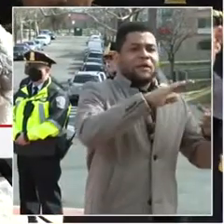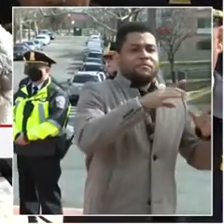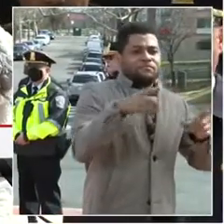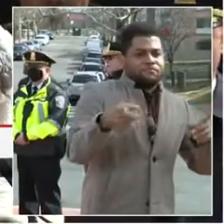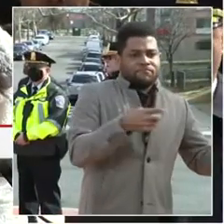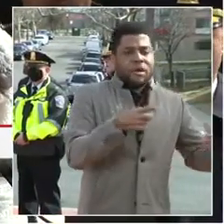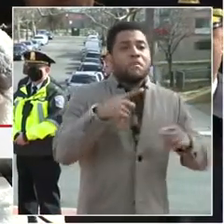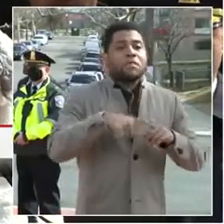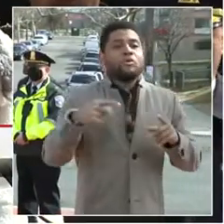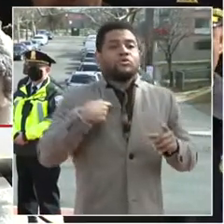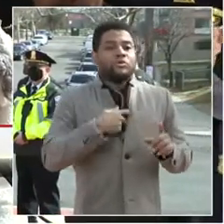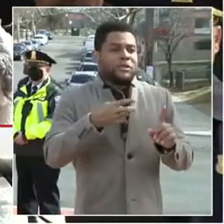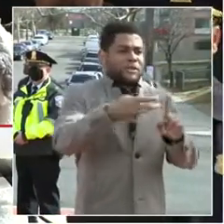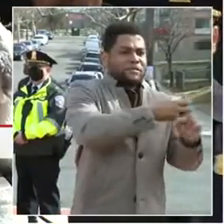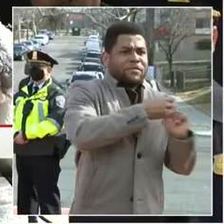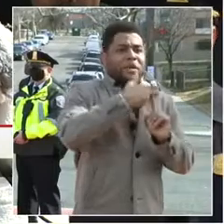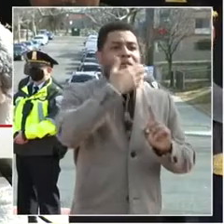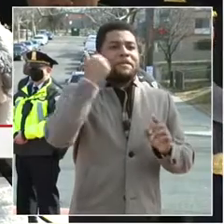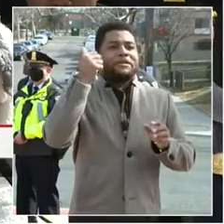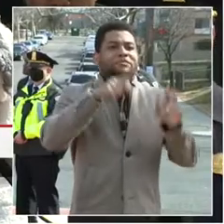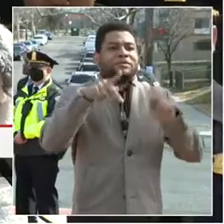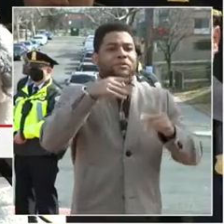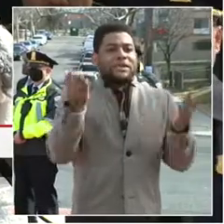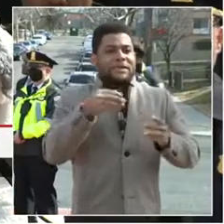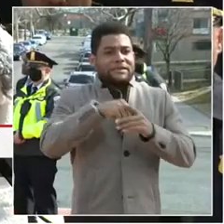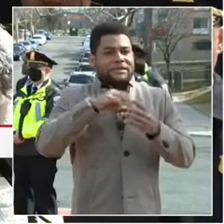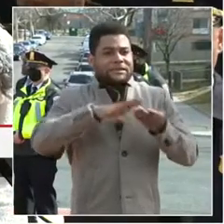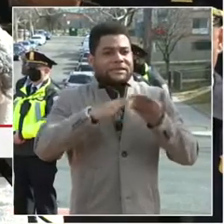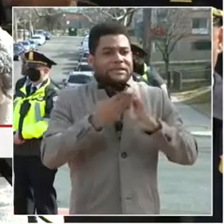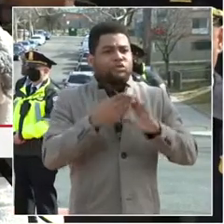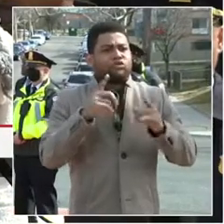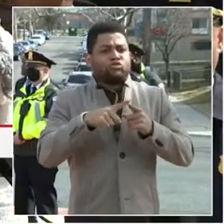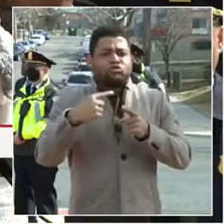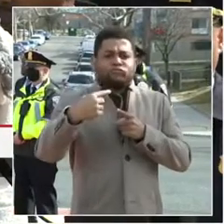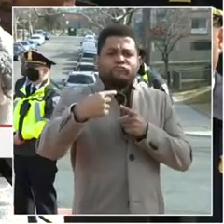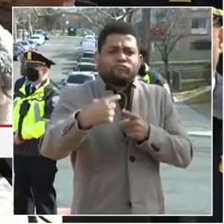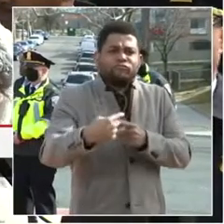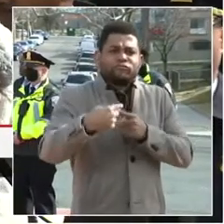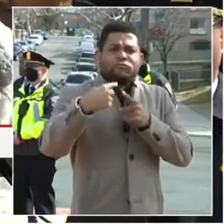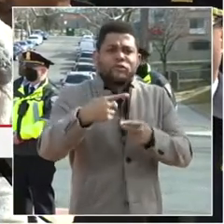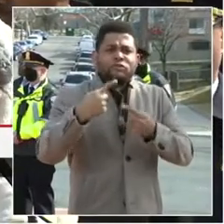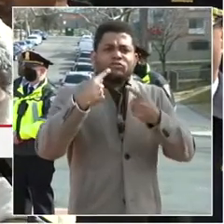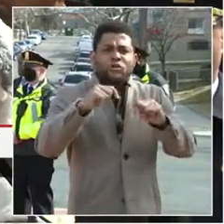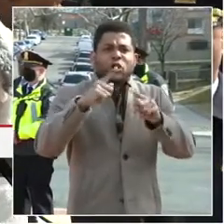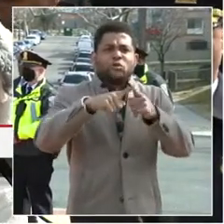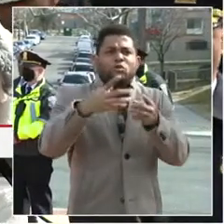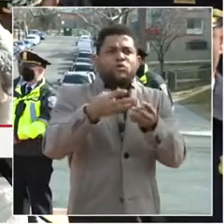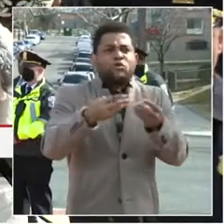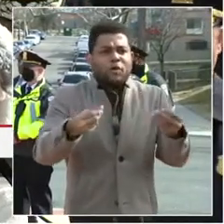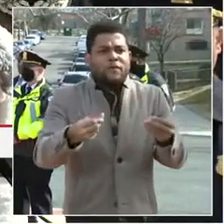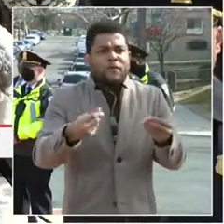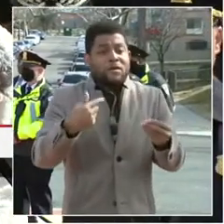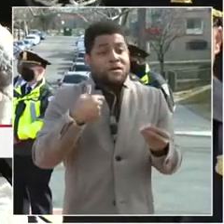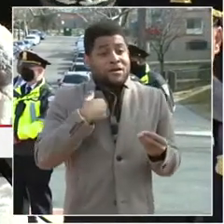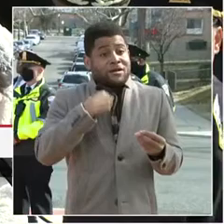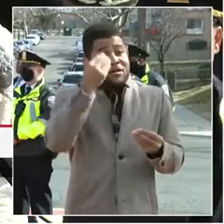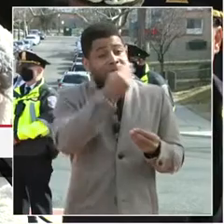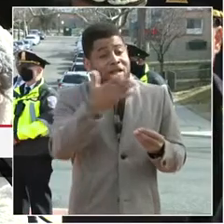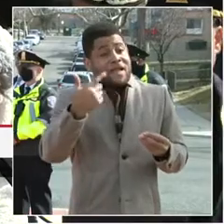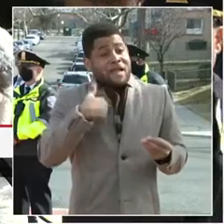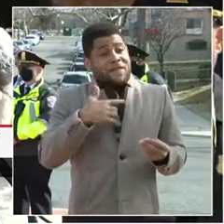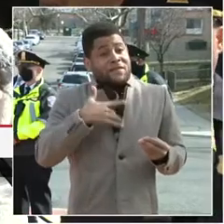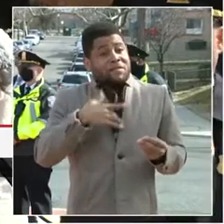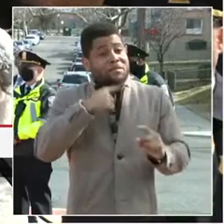difficult work with a really difficult population. I look at it as a positive that we have more than one model working in the